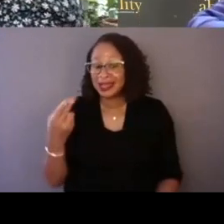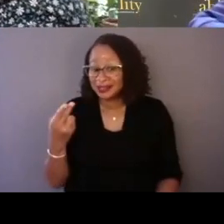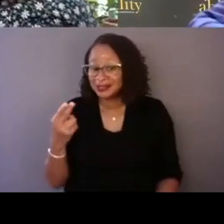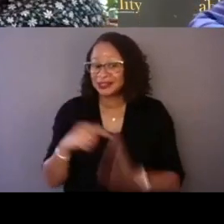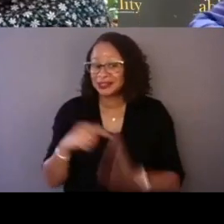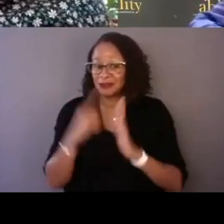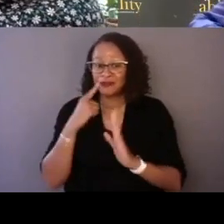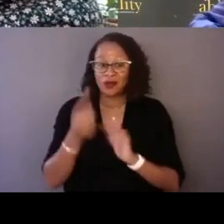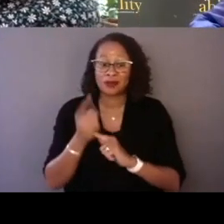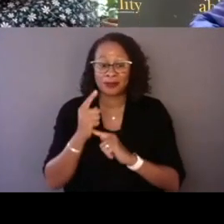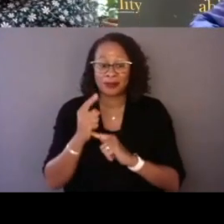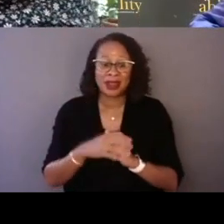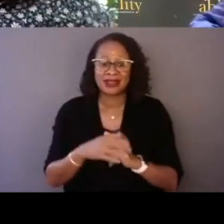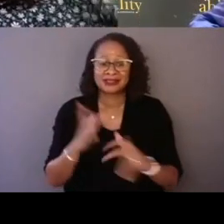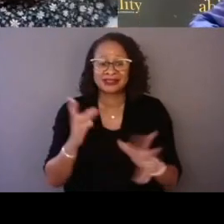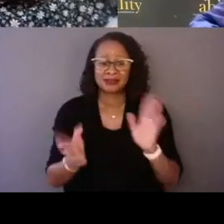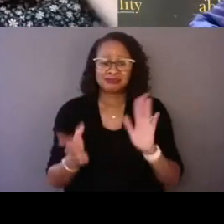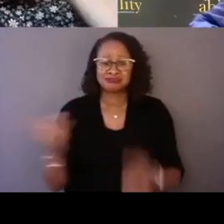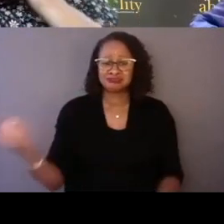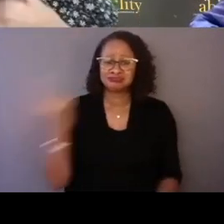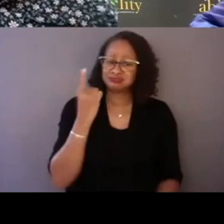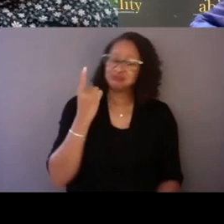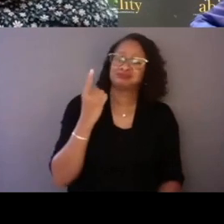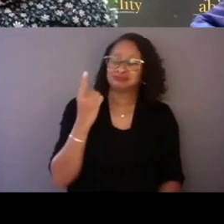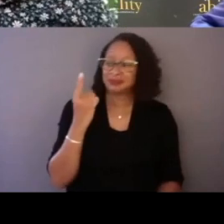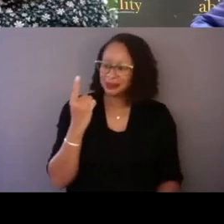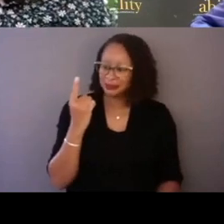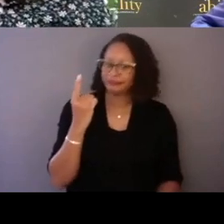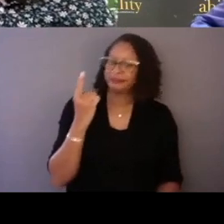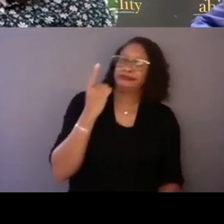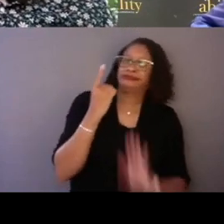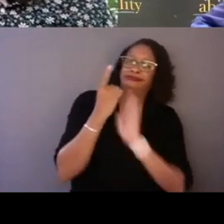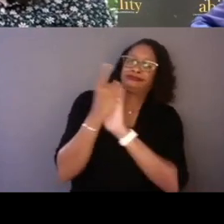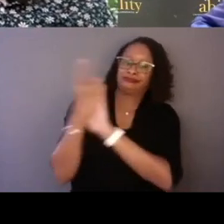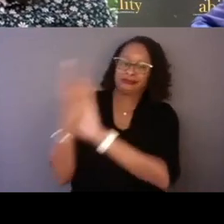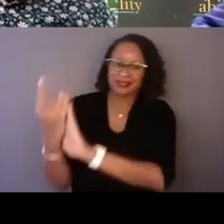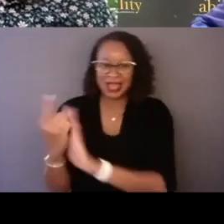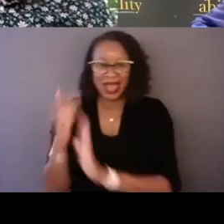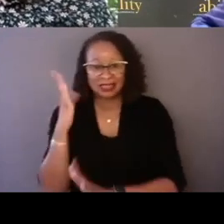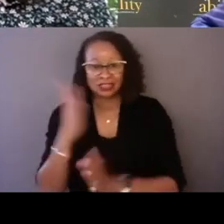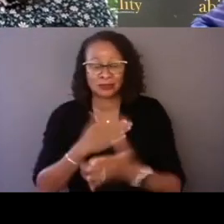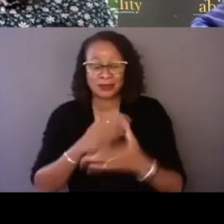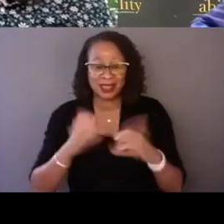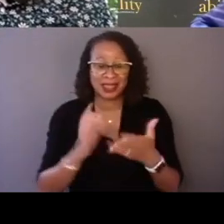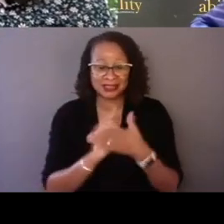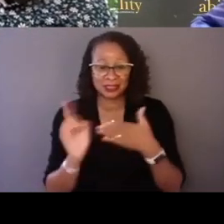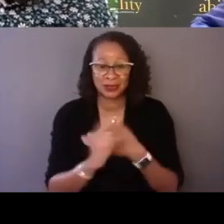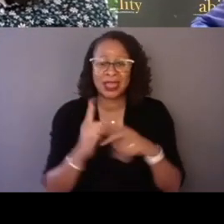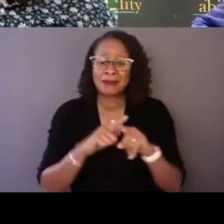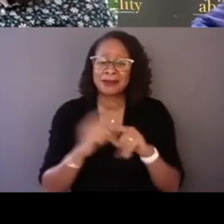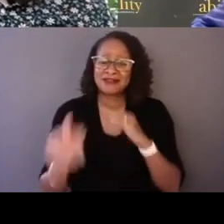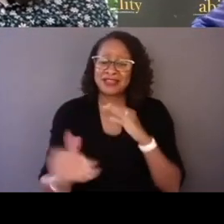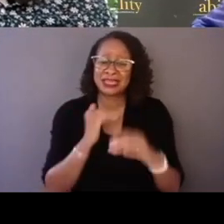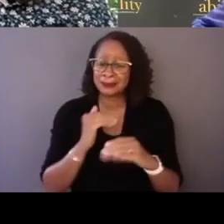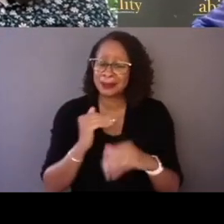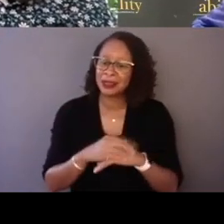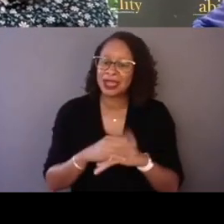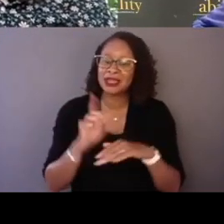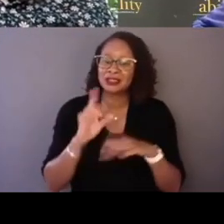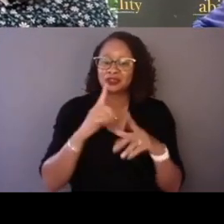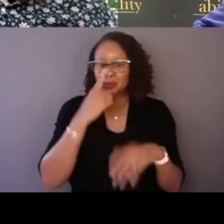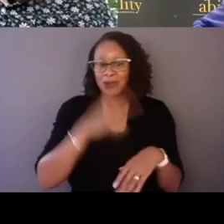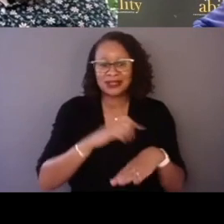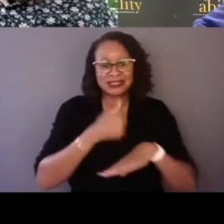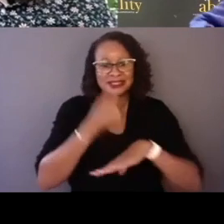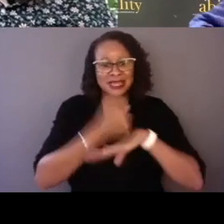don't want someone coming up to you at Shabbos dinner and saying, "Will you lecture in my class next week?" But if they send you an email saying, "Can we set up a time where you